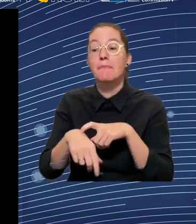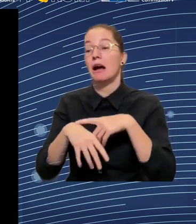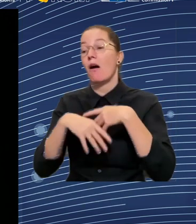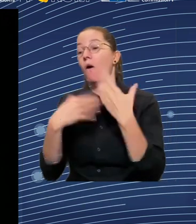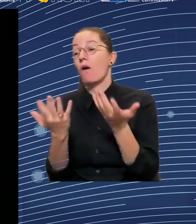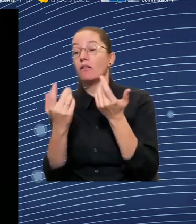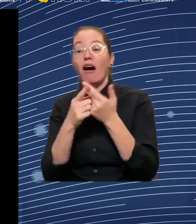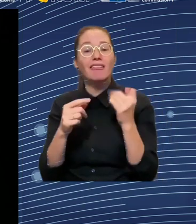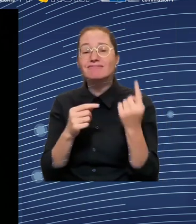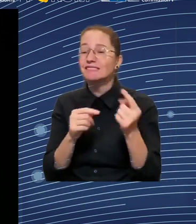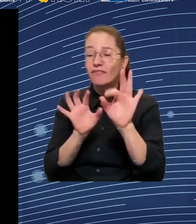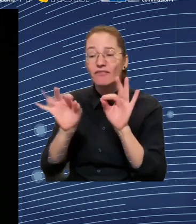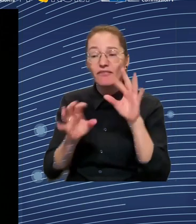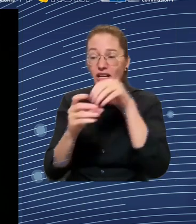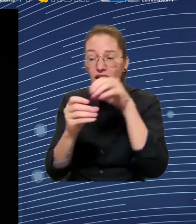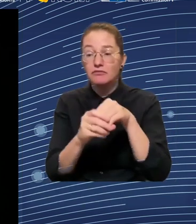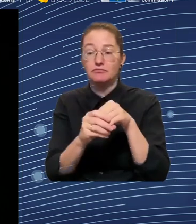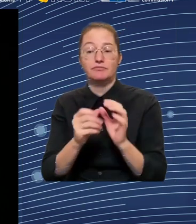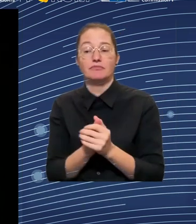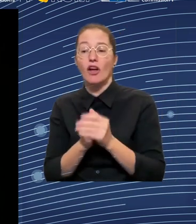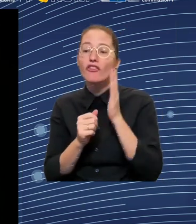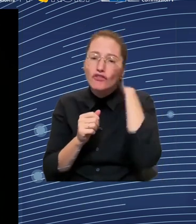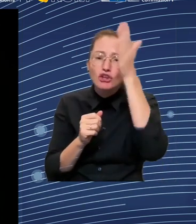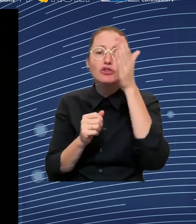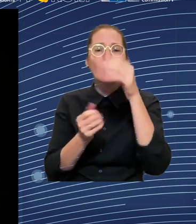maybe the last point, how it links with the skill shortages,